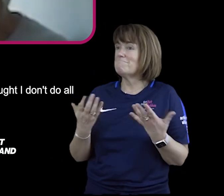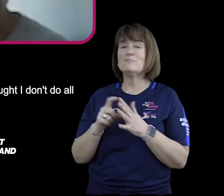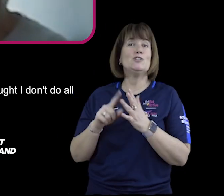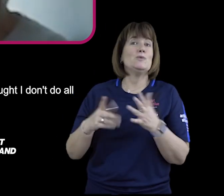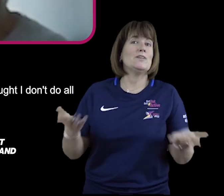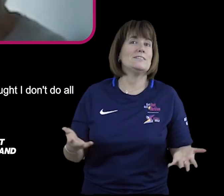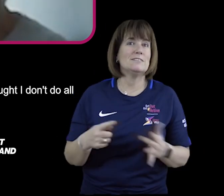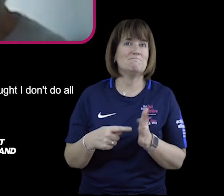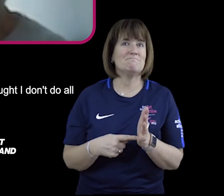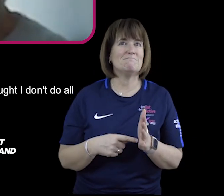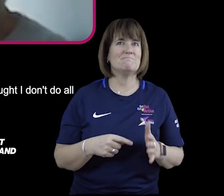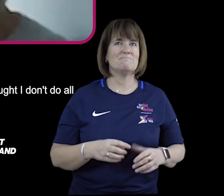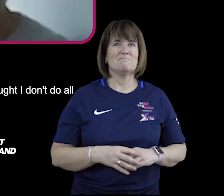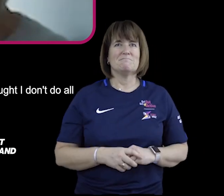was.